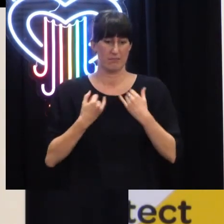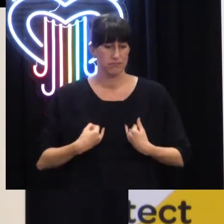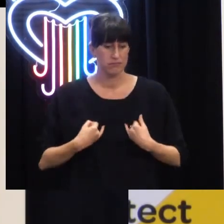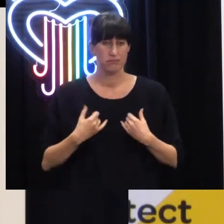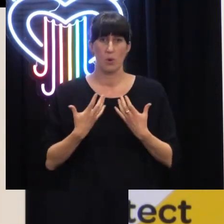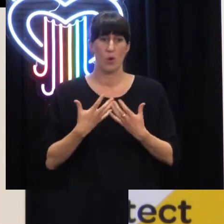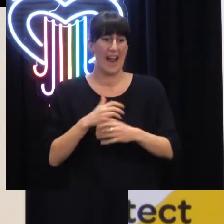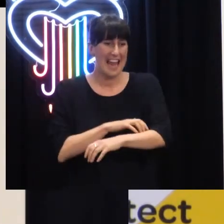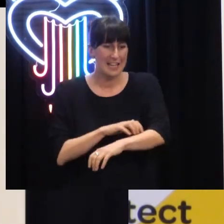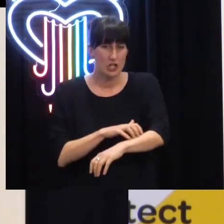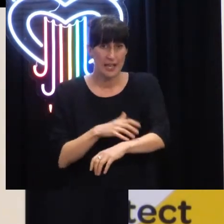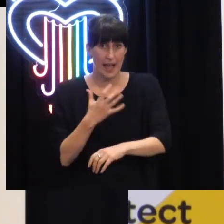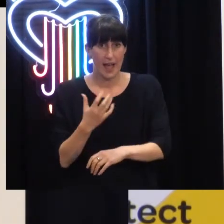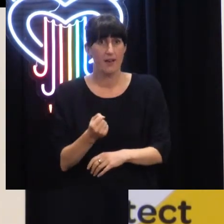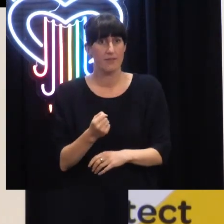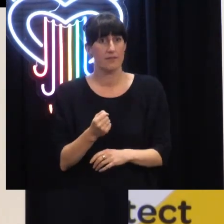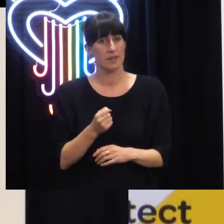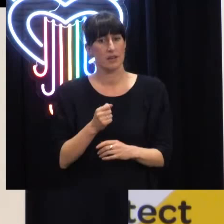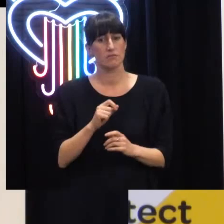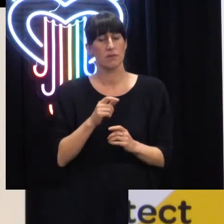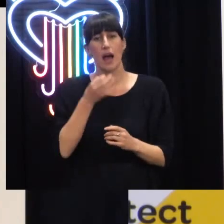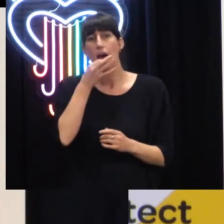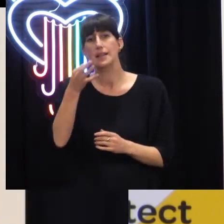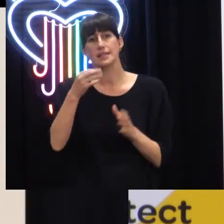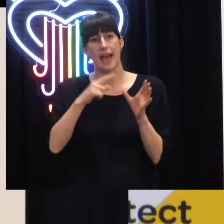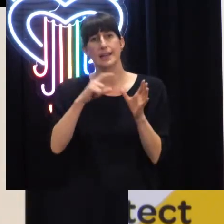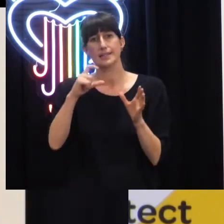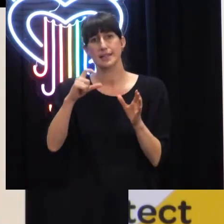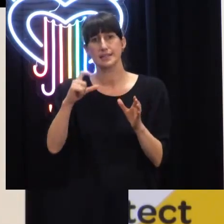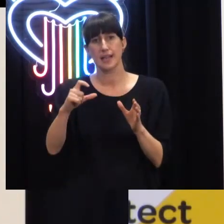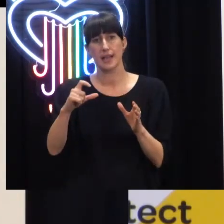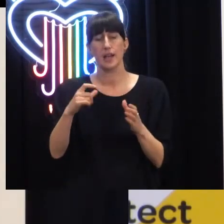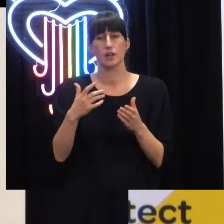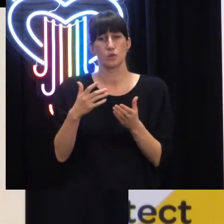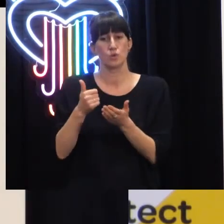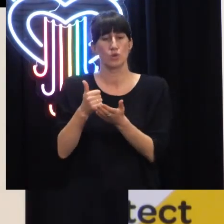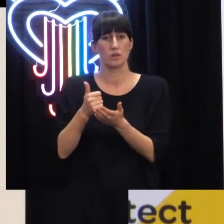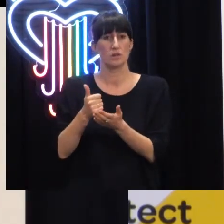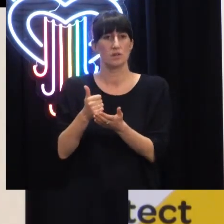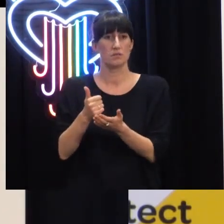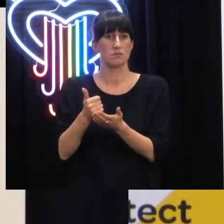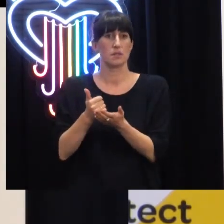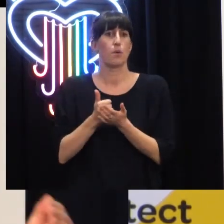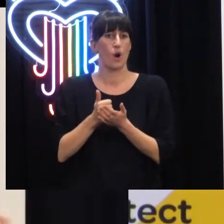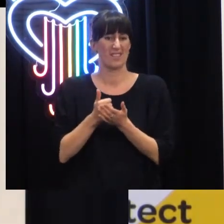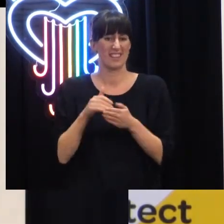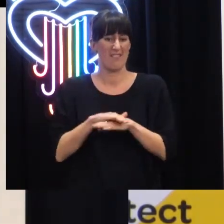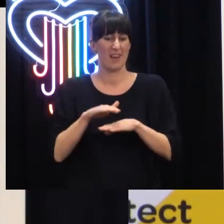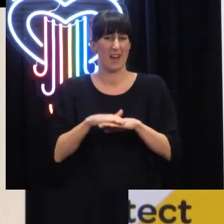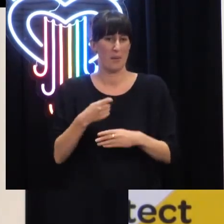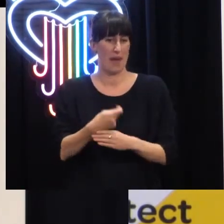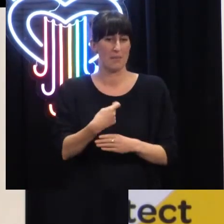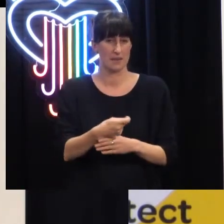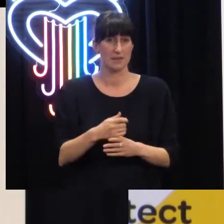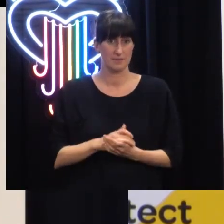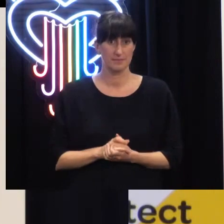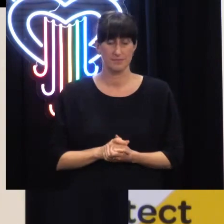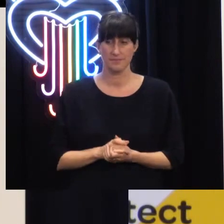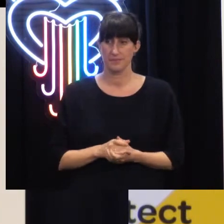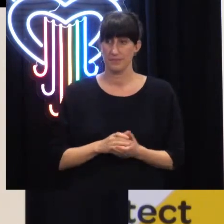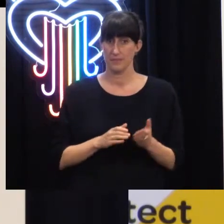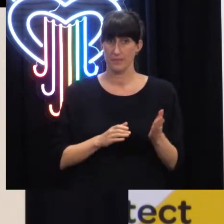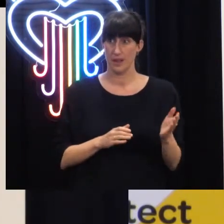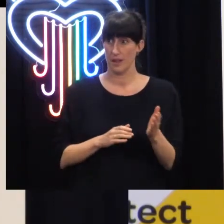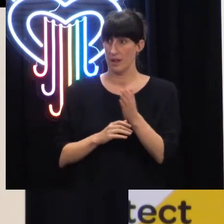anyone's having any issues with that, reach out to ACC or to a local MP to support you. But yes, that should be covered. I said that I was going